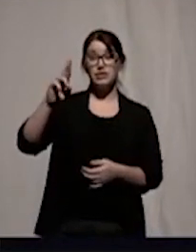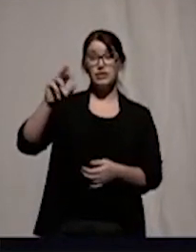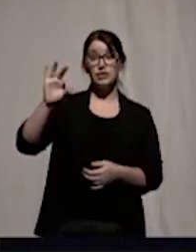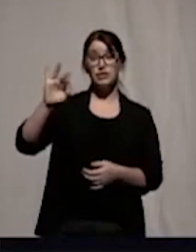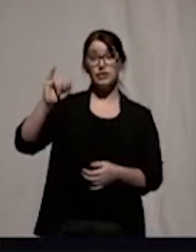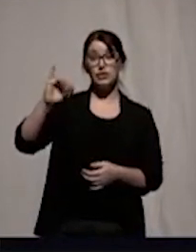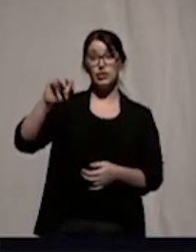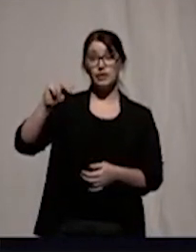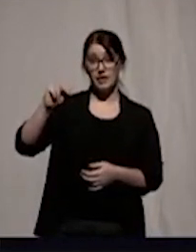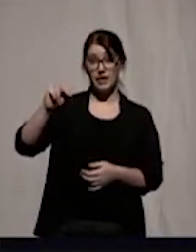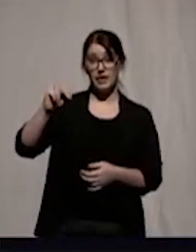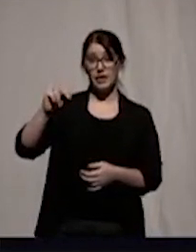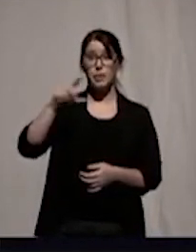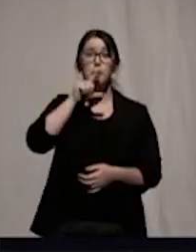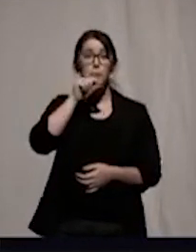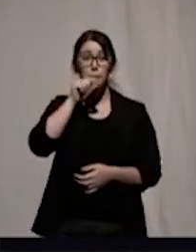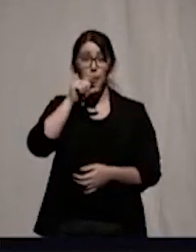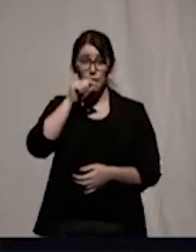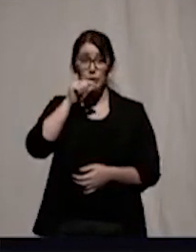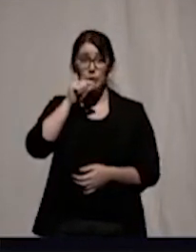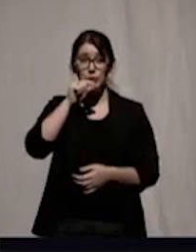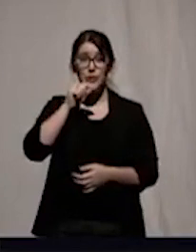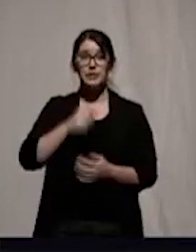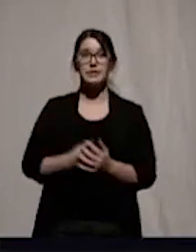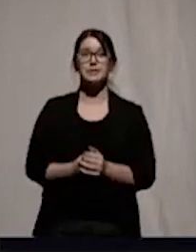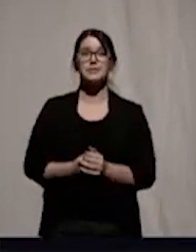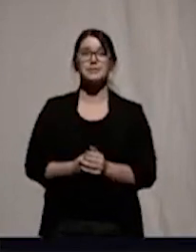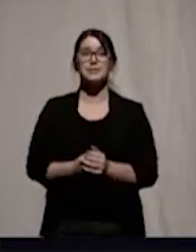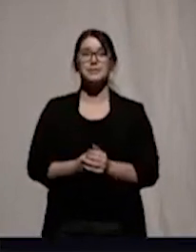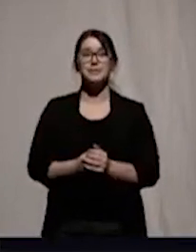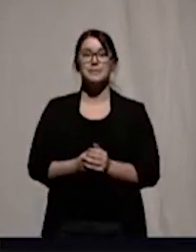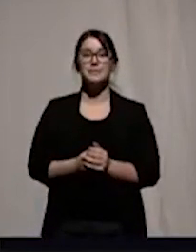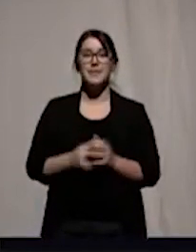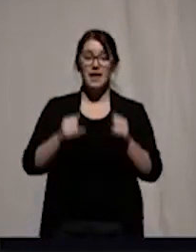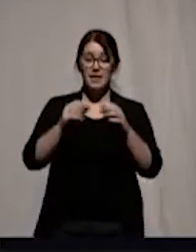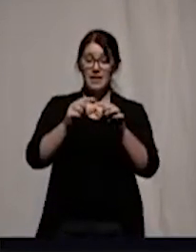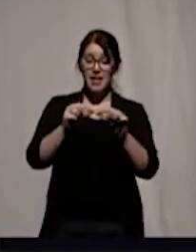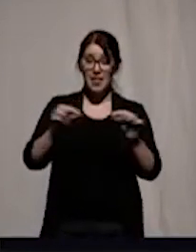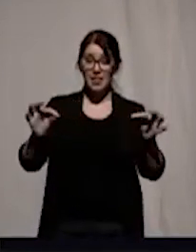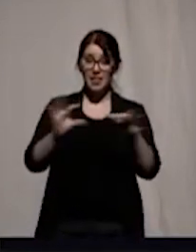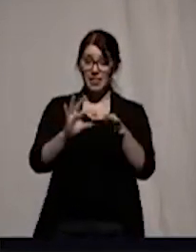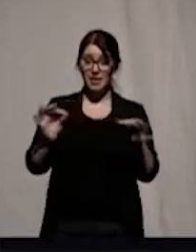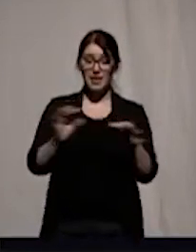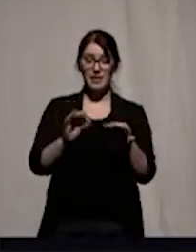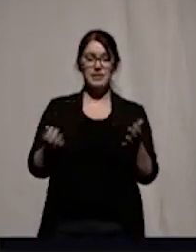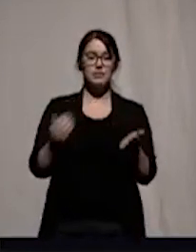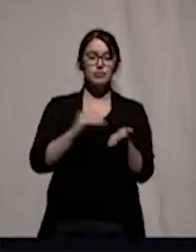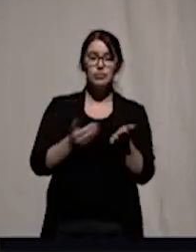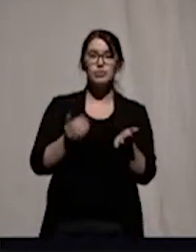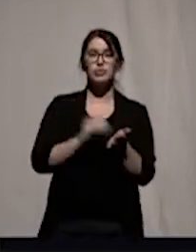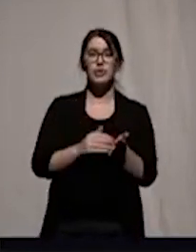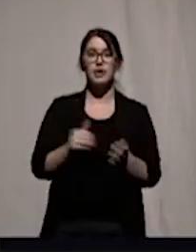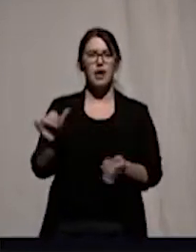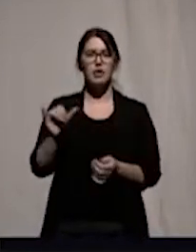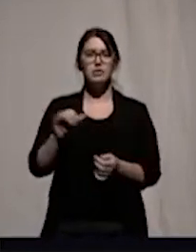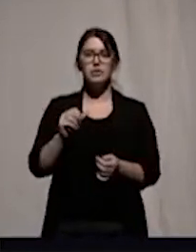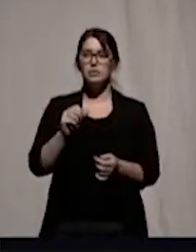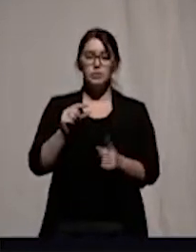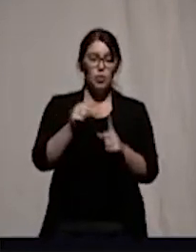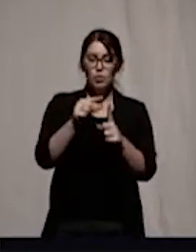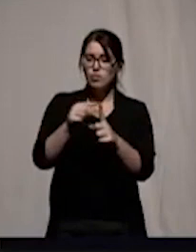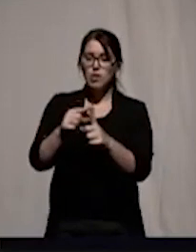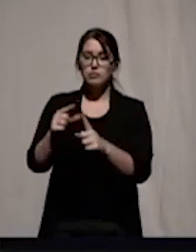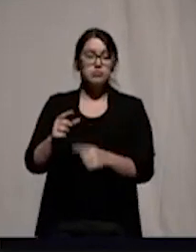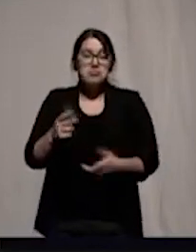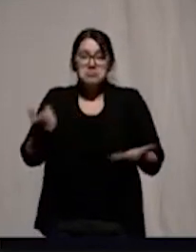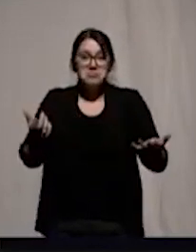of the words are bird, but not all of the words are bird, you know? And the second half of the song isn't even words, it's just sound effects. So once again, if you can't think